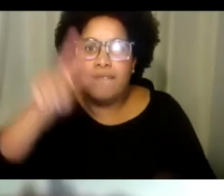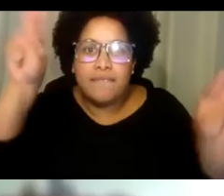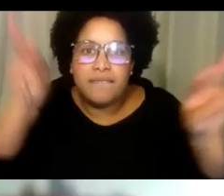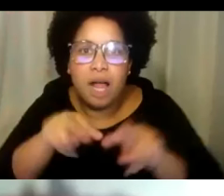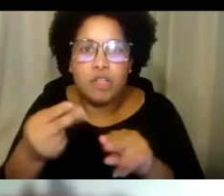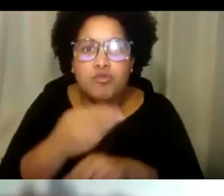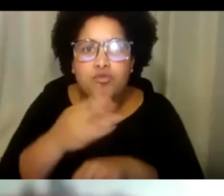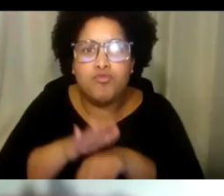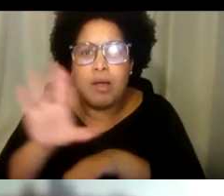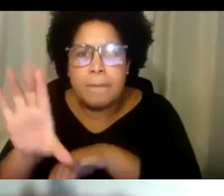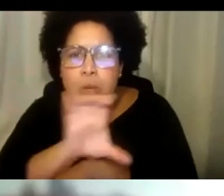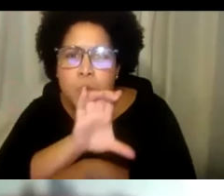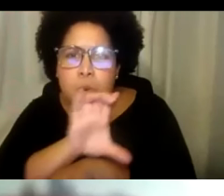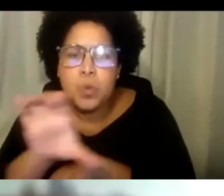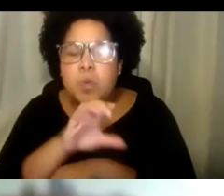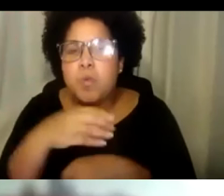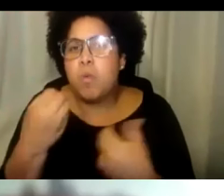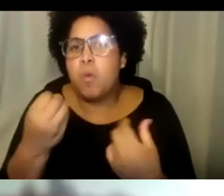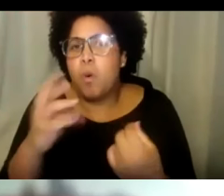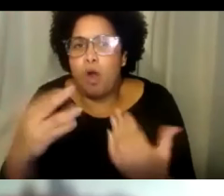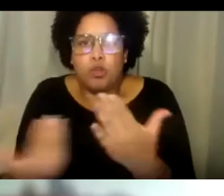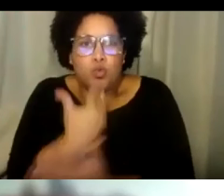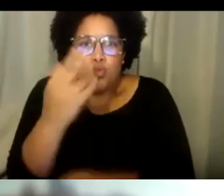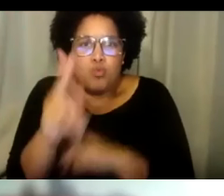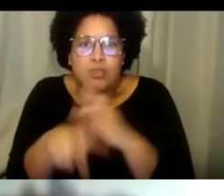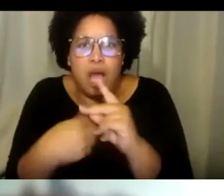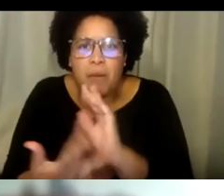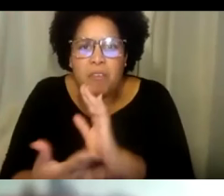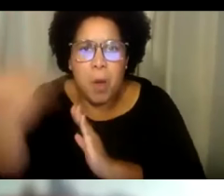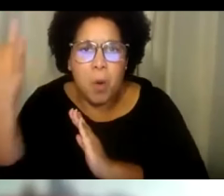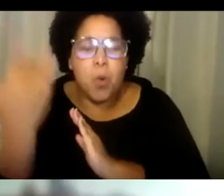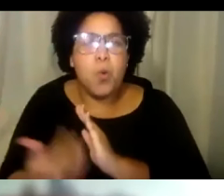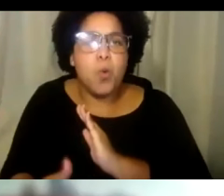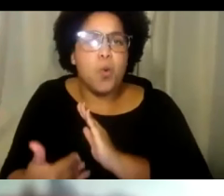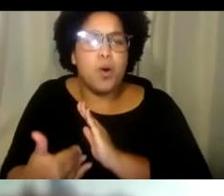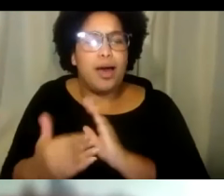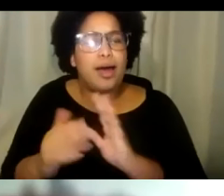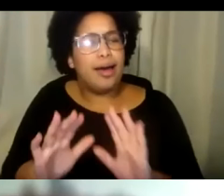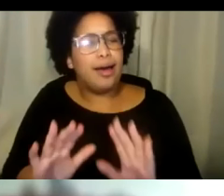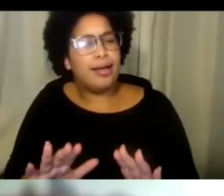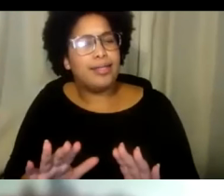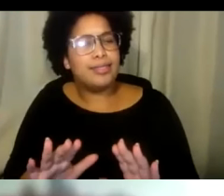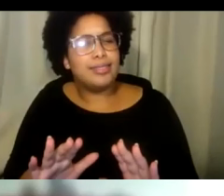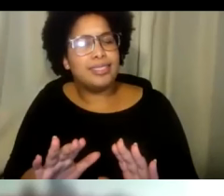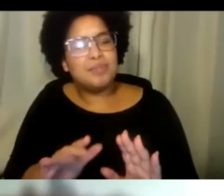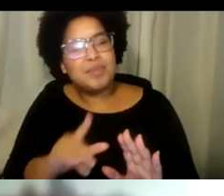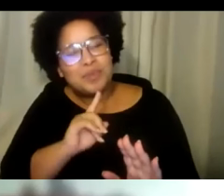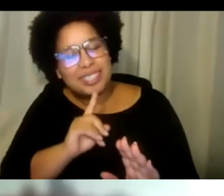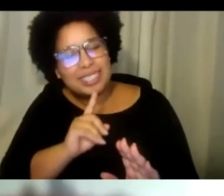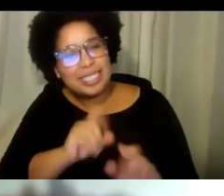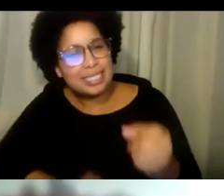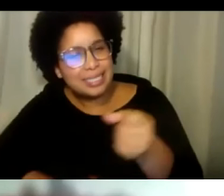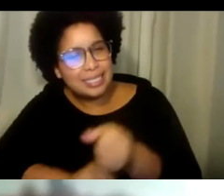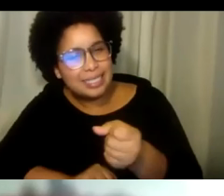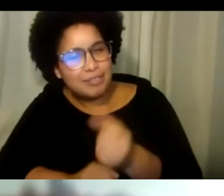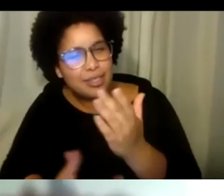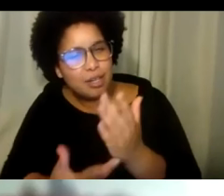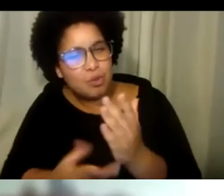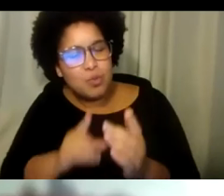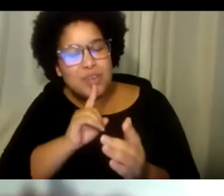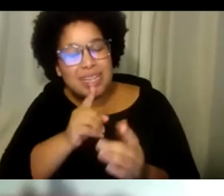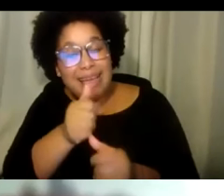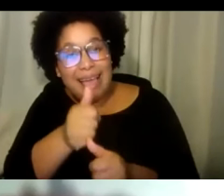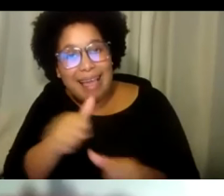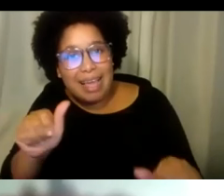on computers or some new form of technology. But assistive technology is really any